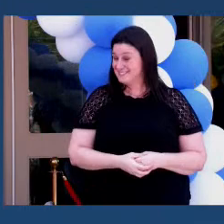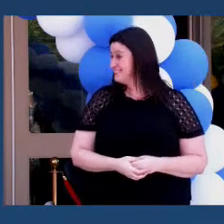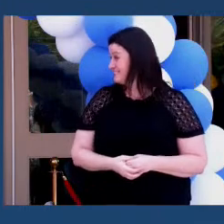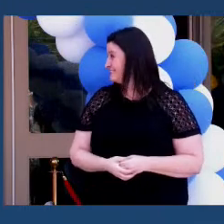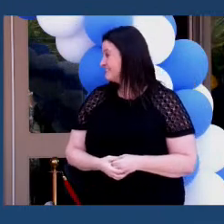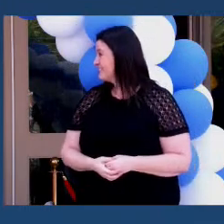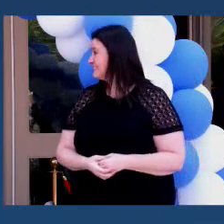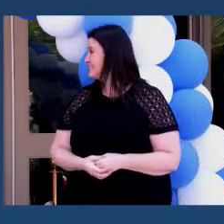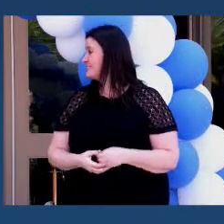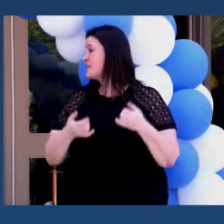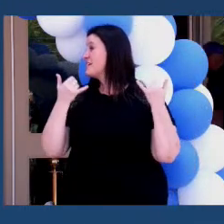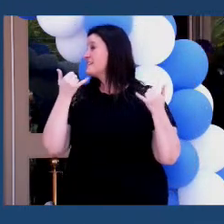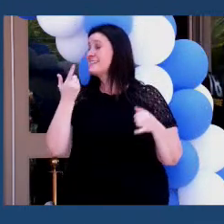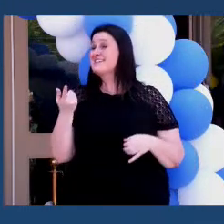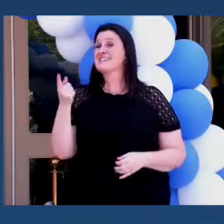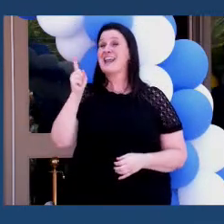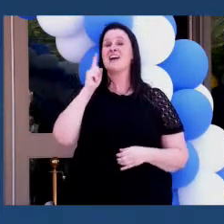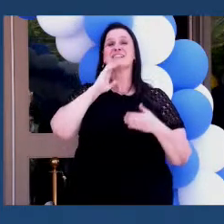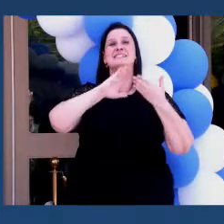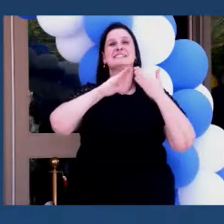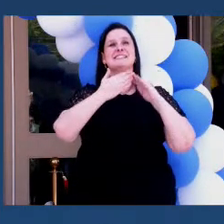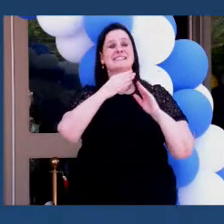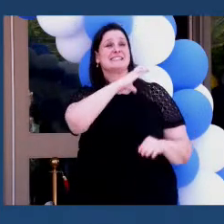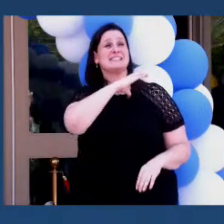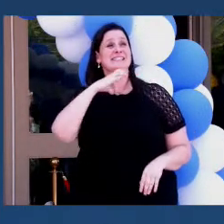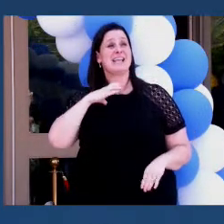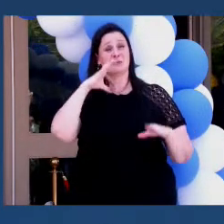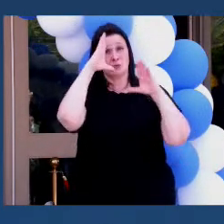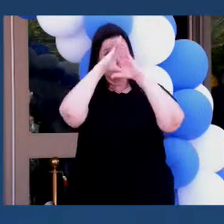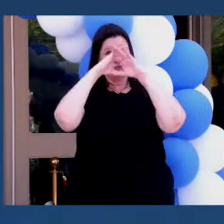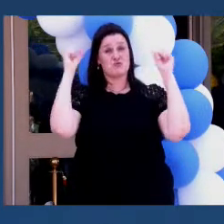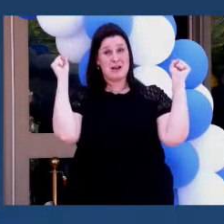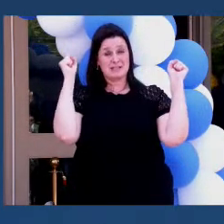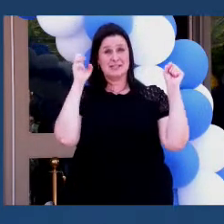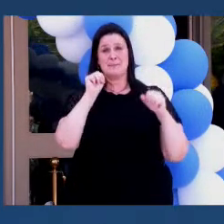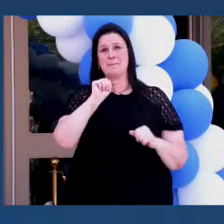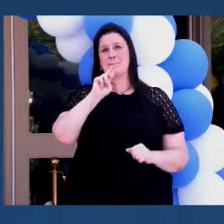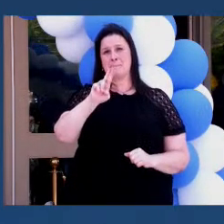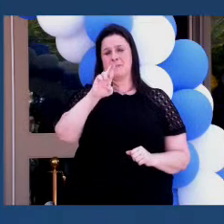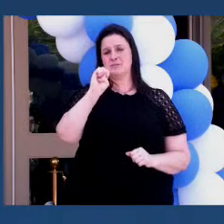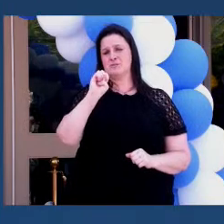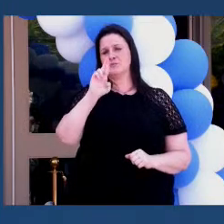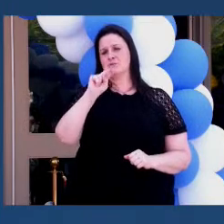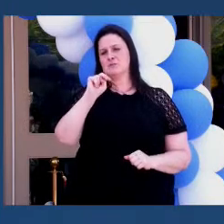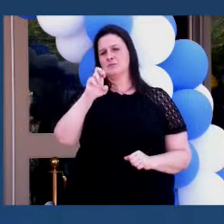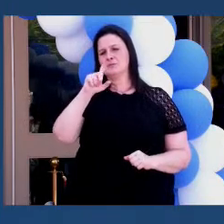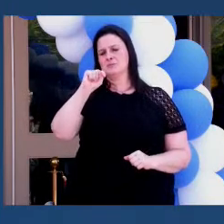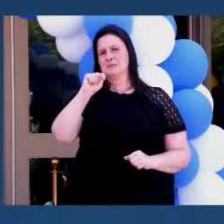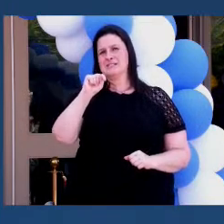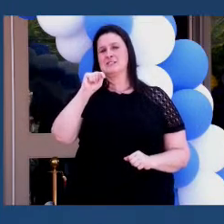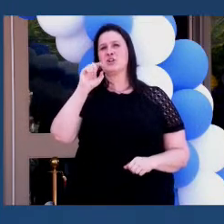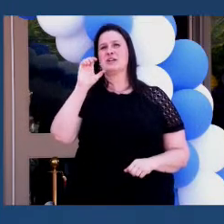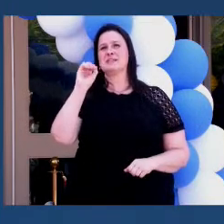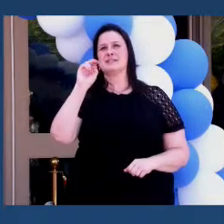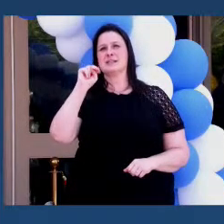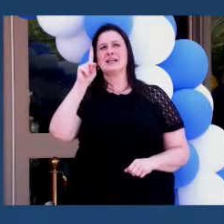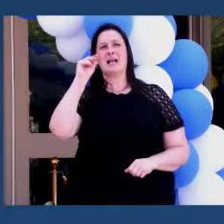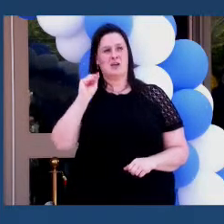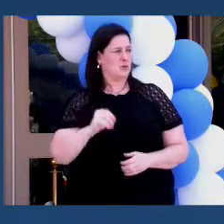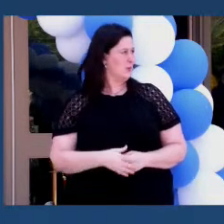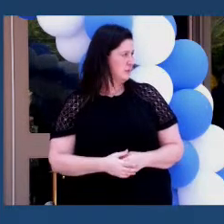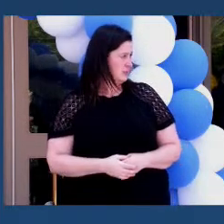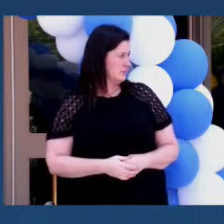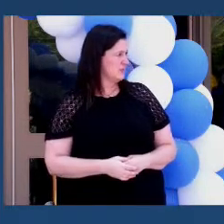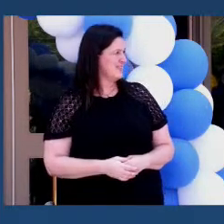this time, we will have our City Council President, Mr. Ernest Trippy Congo.